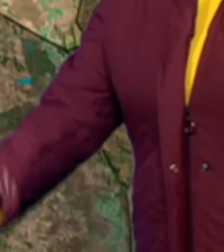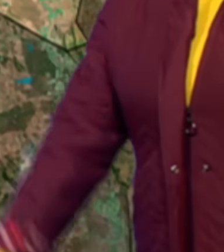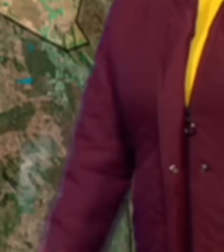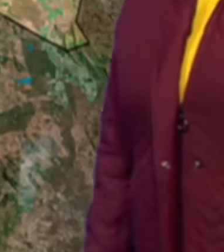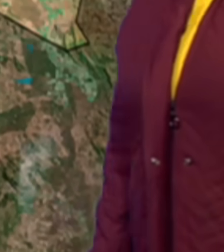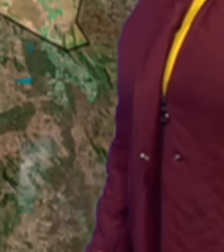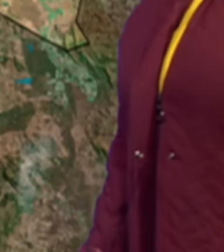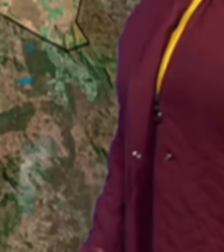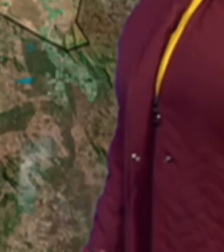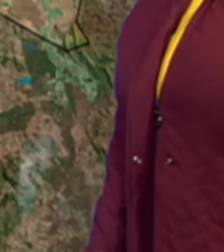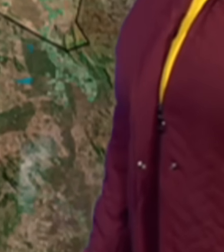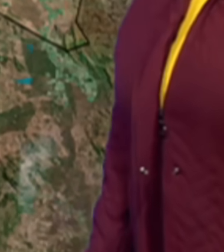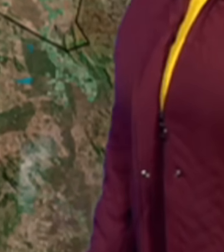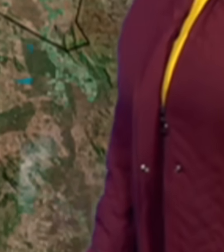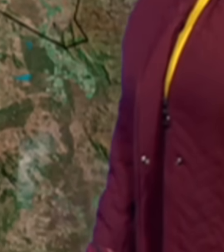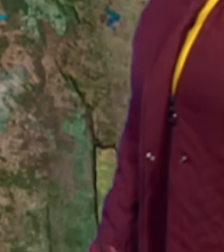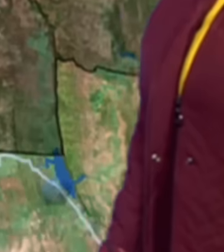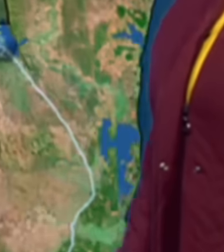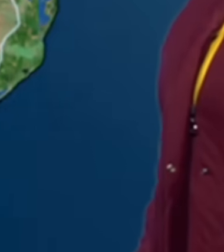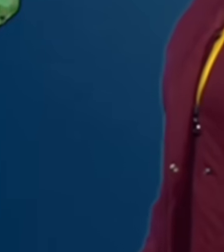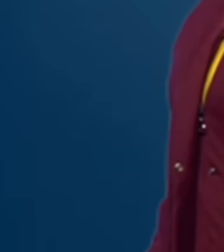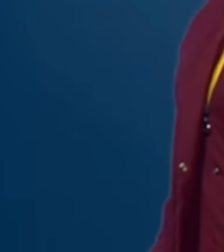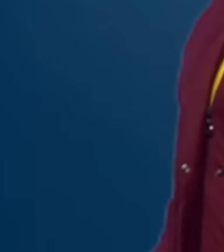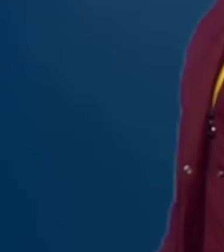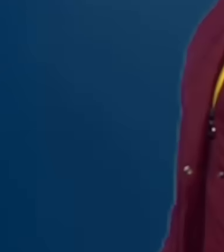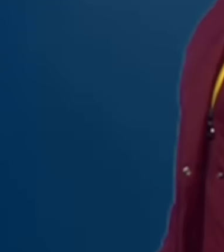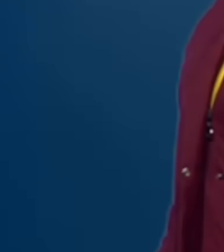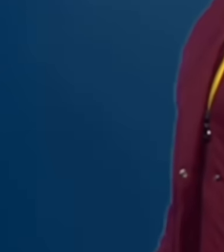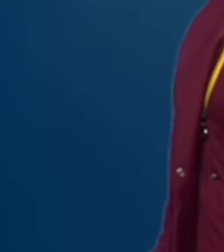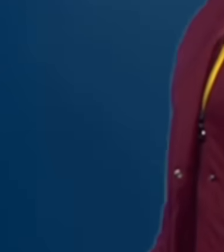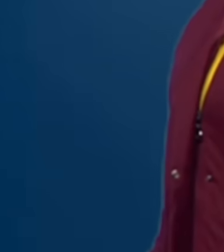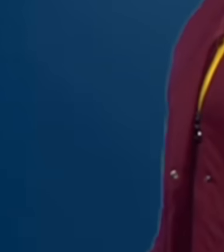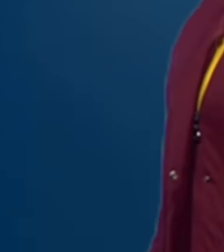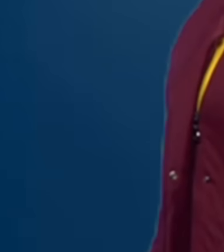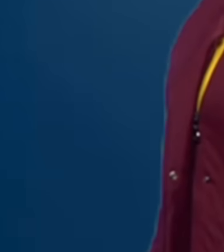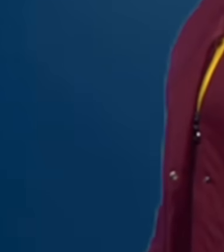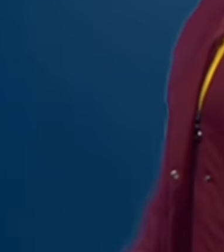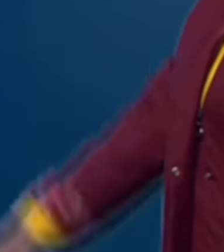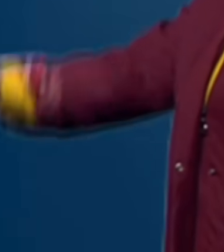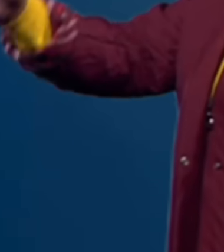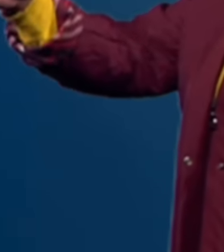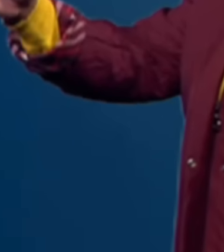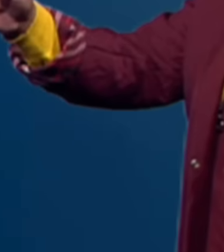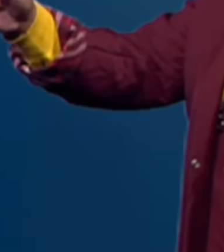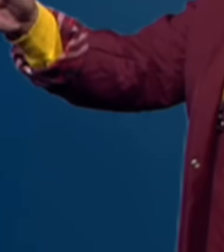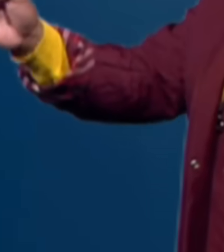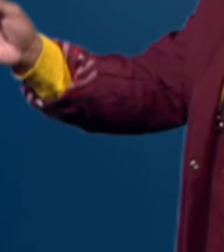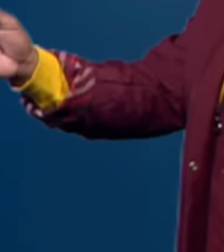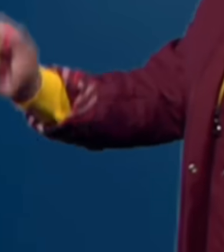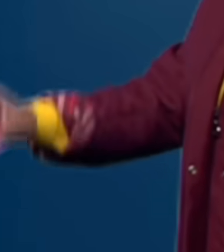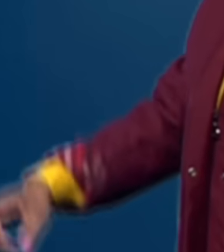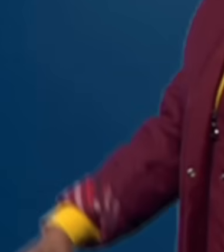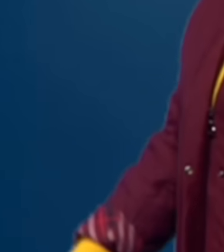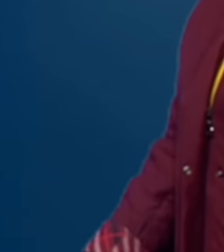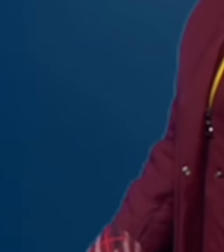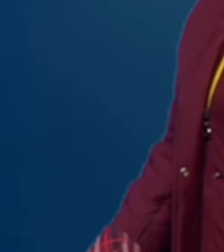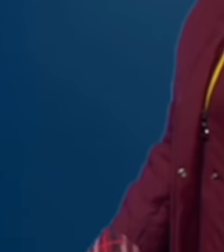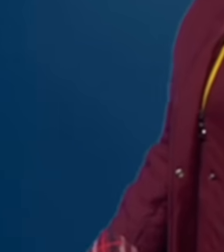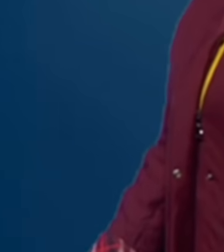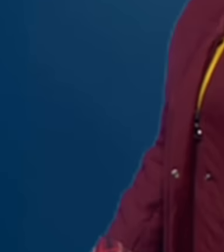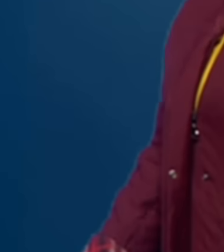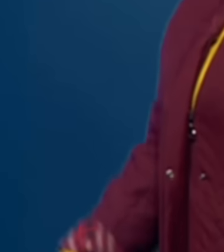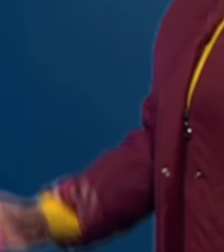lebelela gona go le Emele go tla be go tonya ebile le ka fase go le fela lebelela KwaZulu-Natal go sasa lebelela gona Ulundi le Richards Bay go tla be go